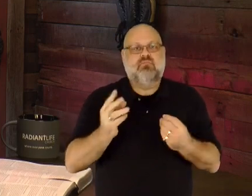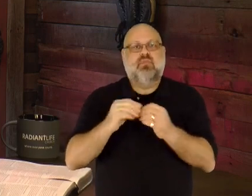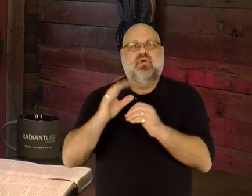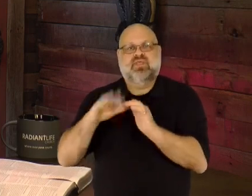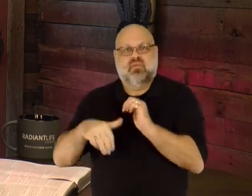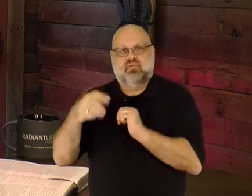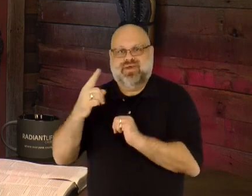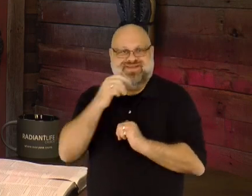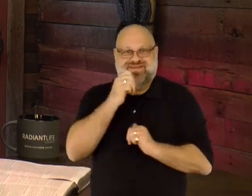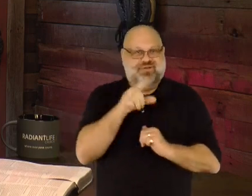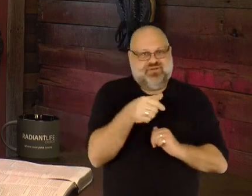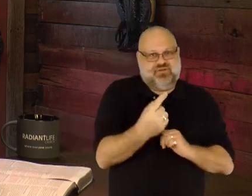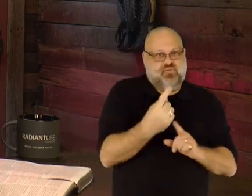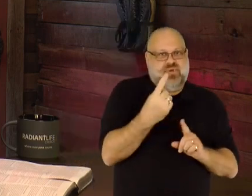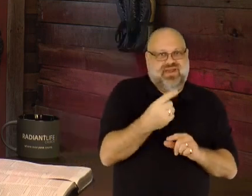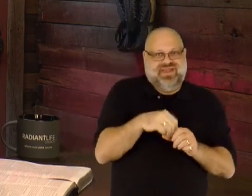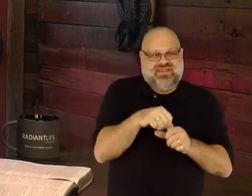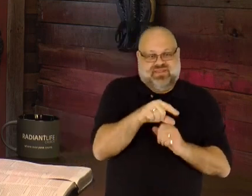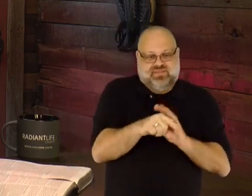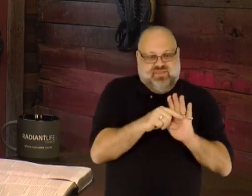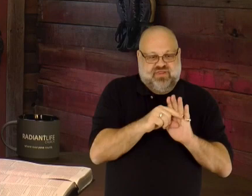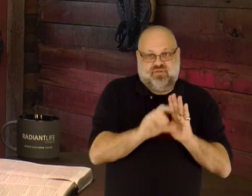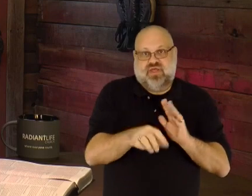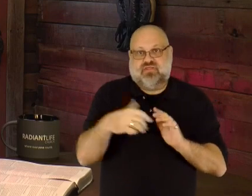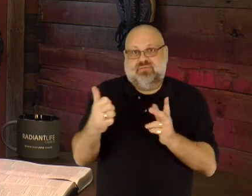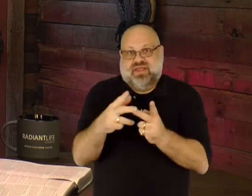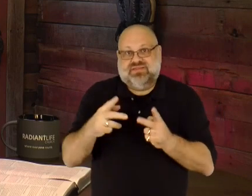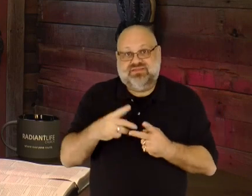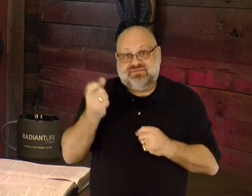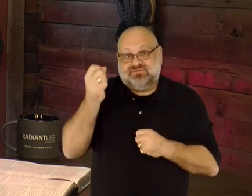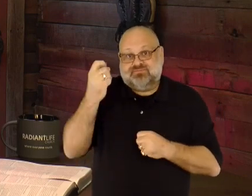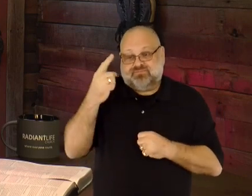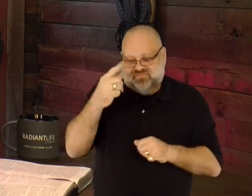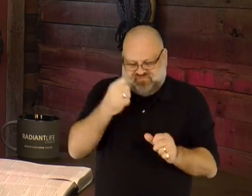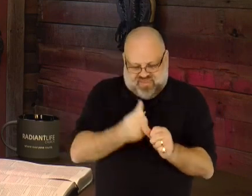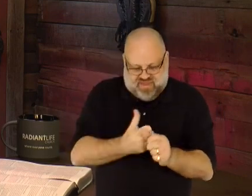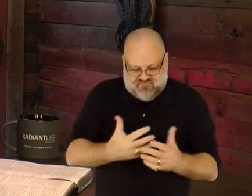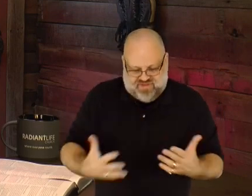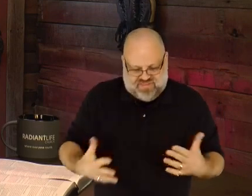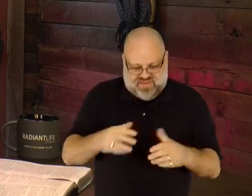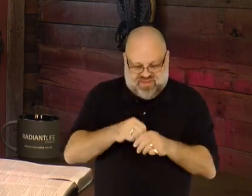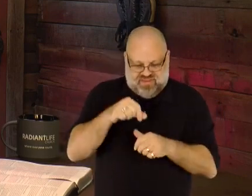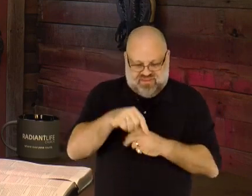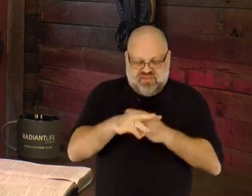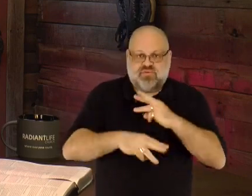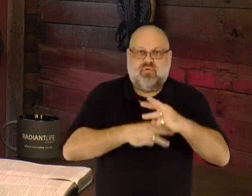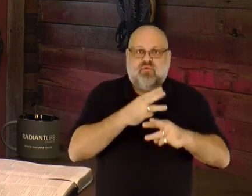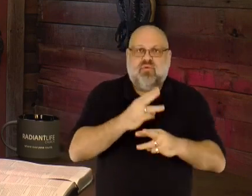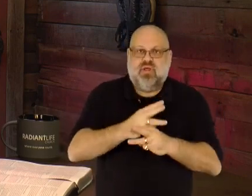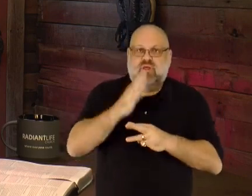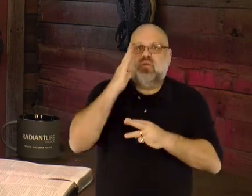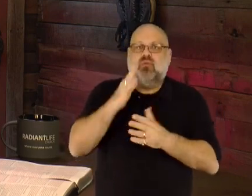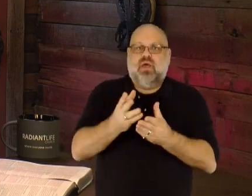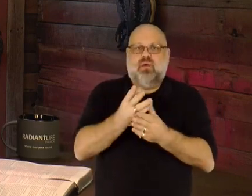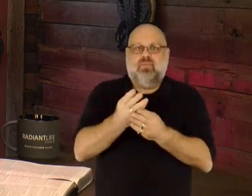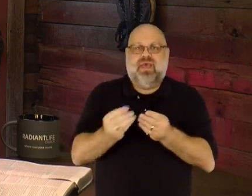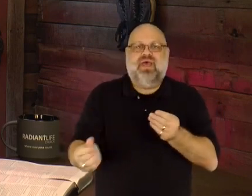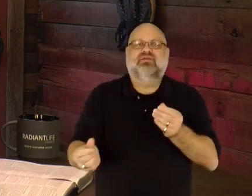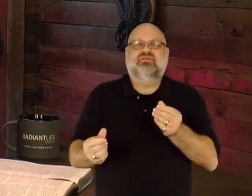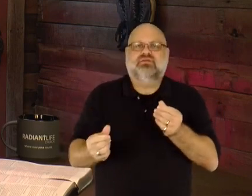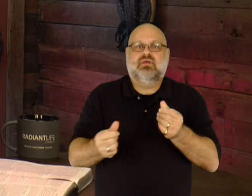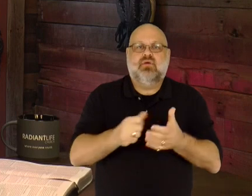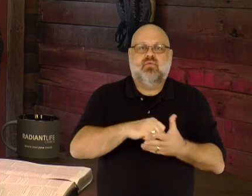this particular passage or anywhere else. You see, everything in this world will pass away.